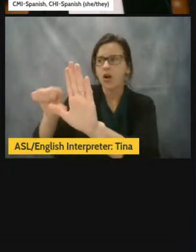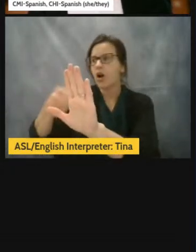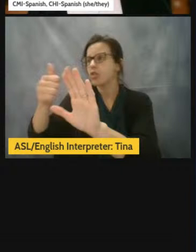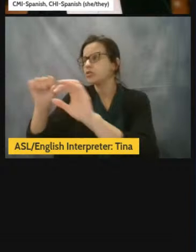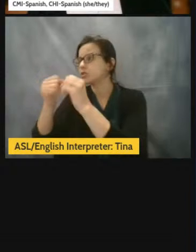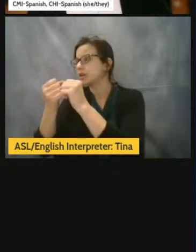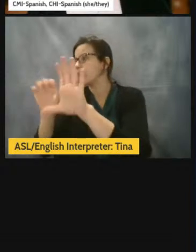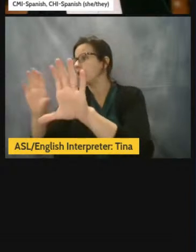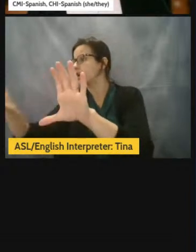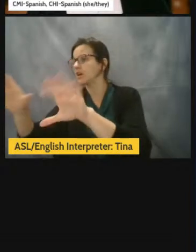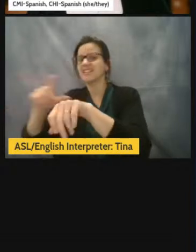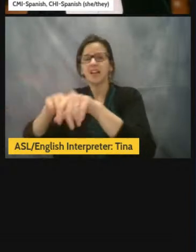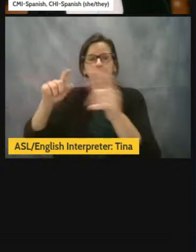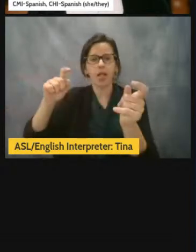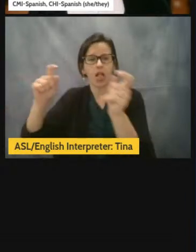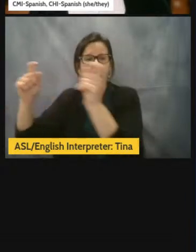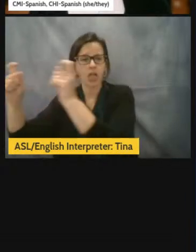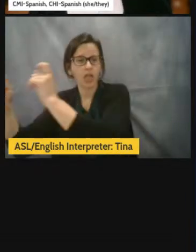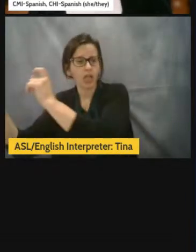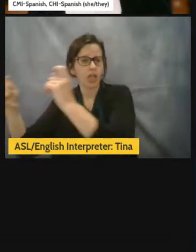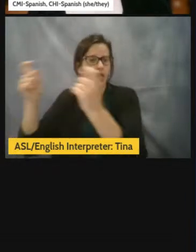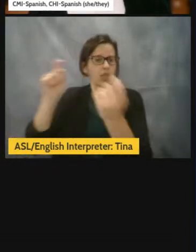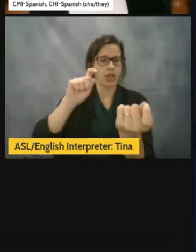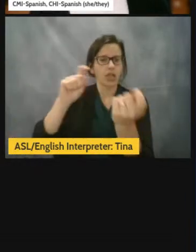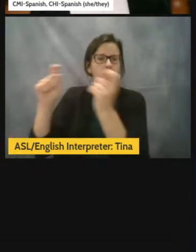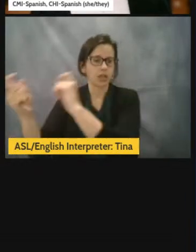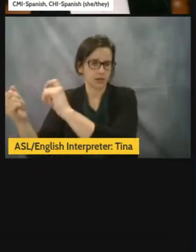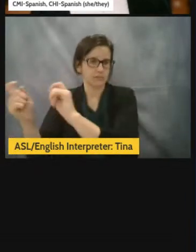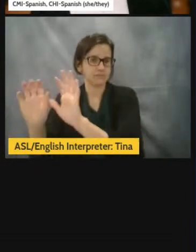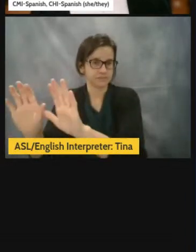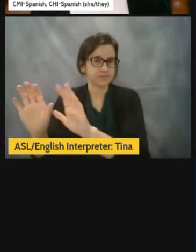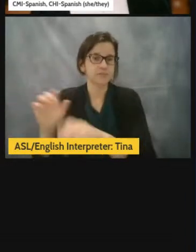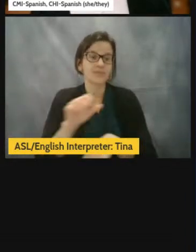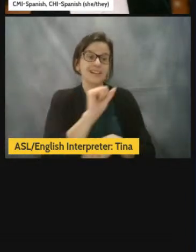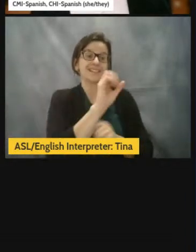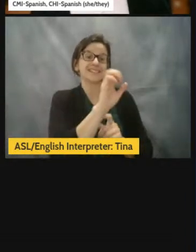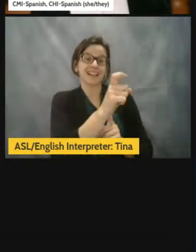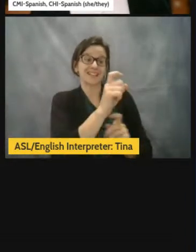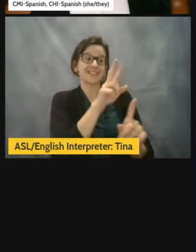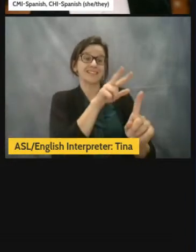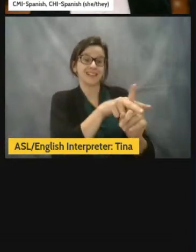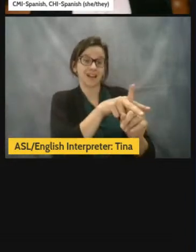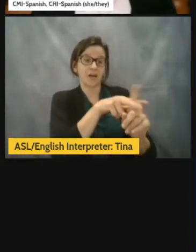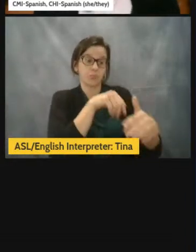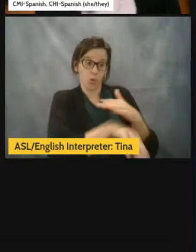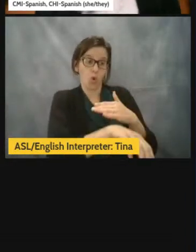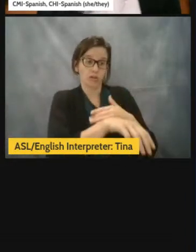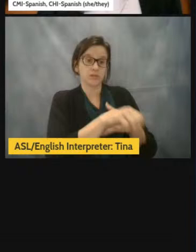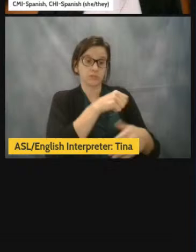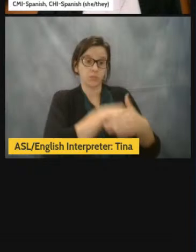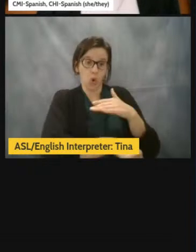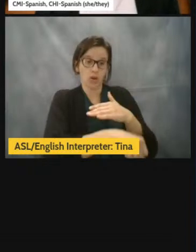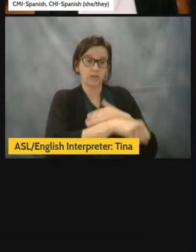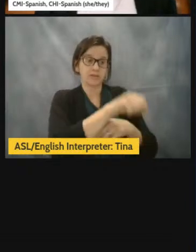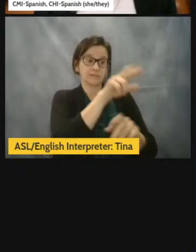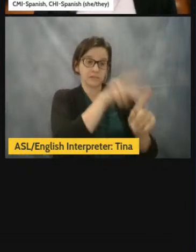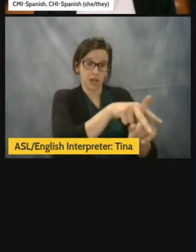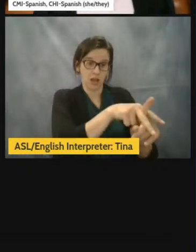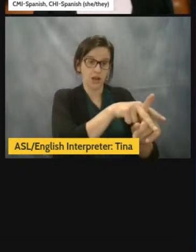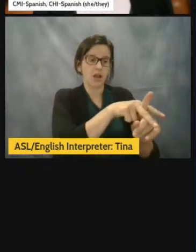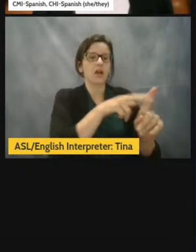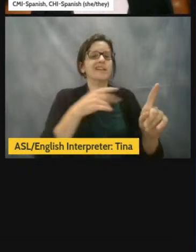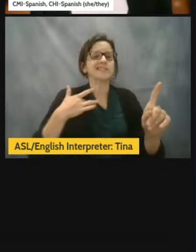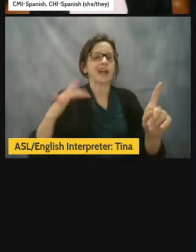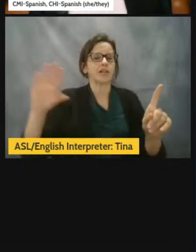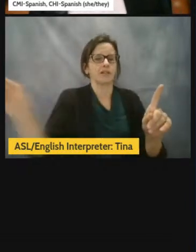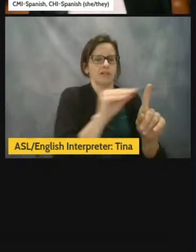is assigned at birth, gender immediately gets assigned too. So if a baby is born with a penis,